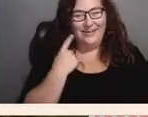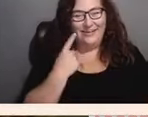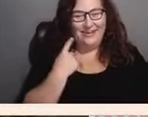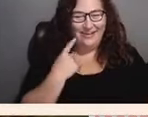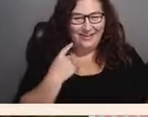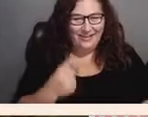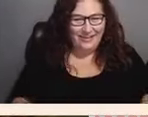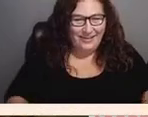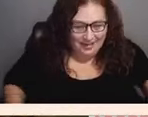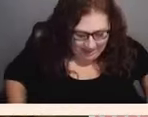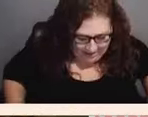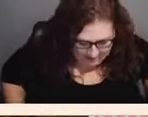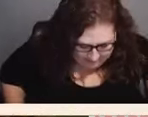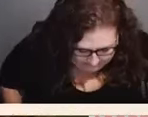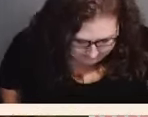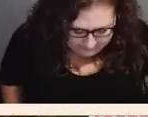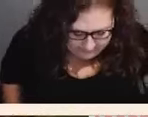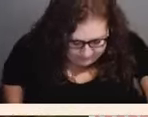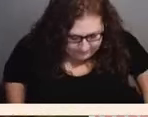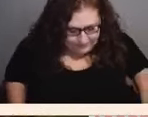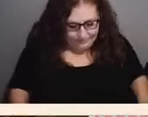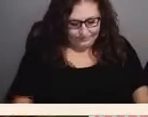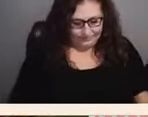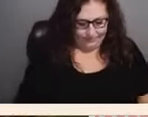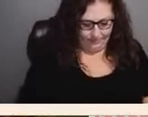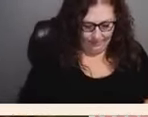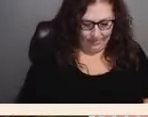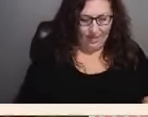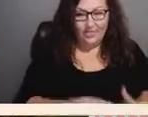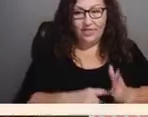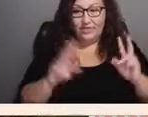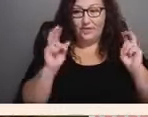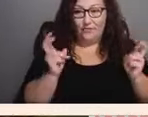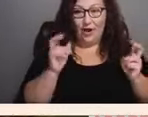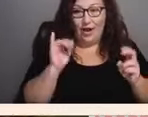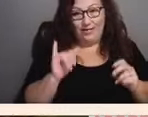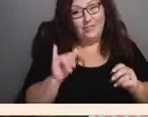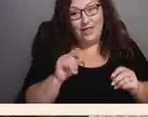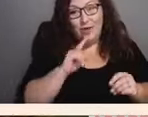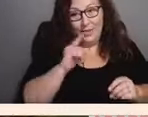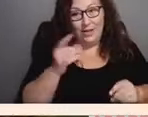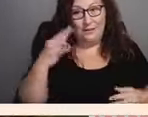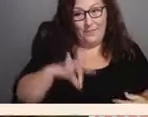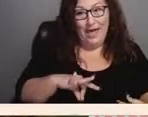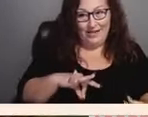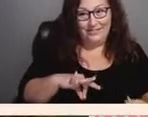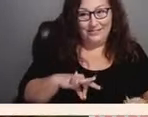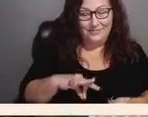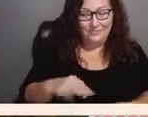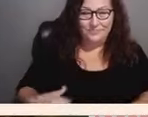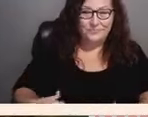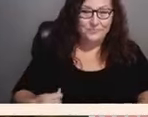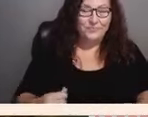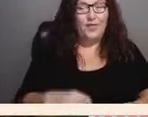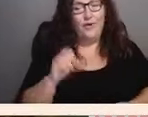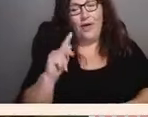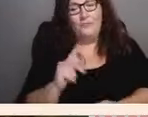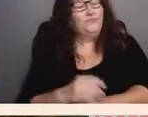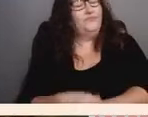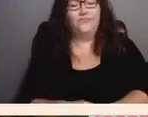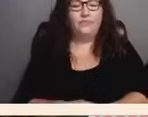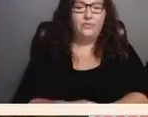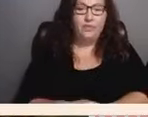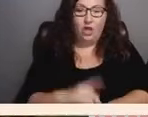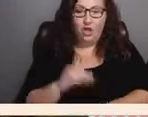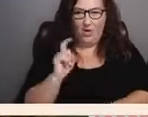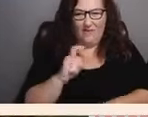This is the phrase that prays. That plays. It does. It pays dividends. Okay? But you got to block out your